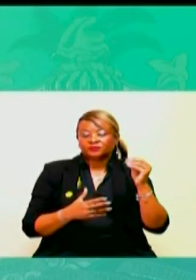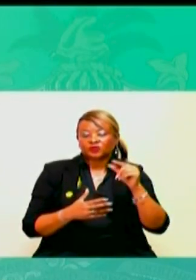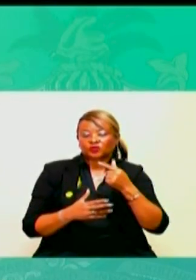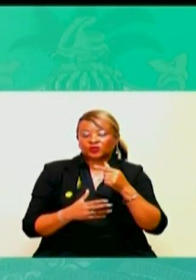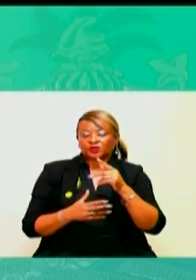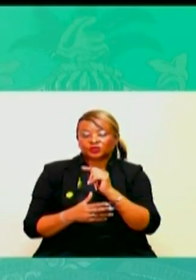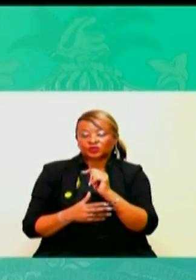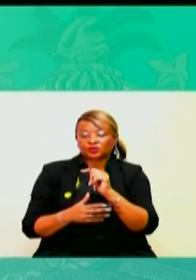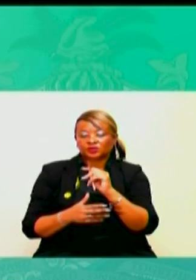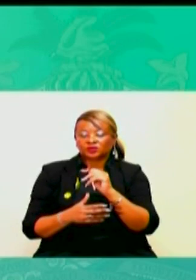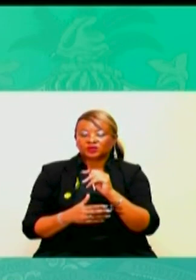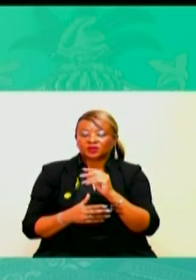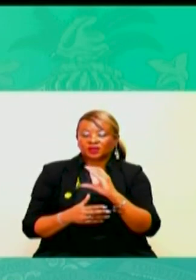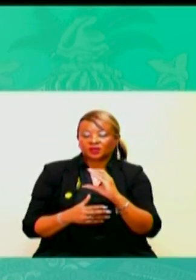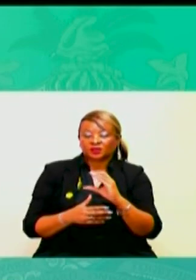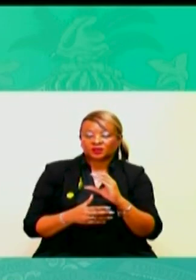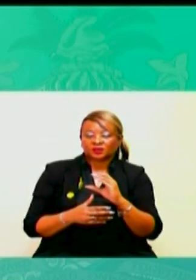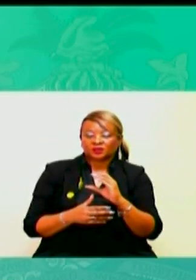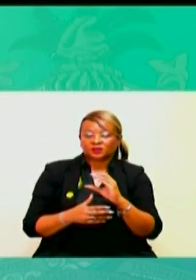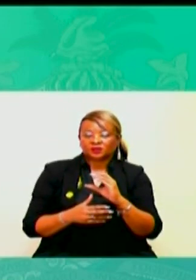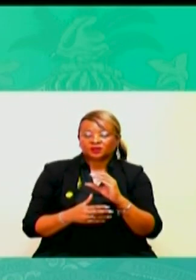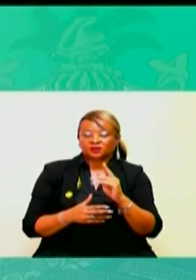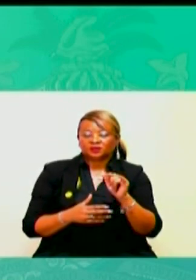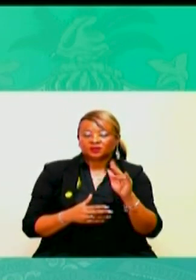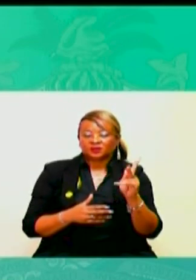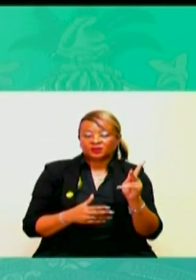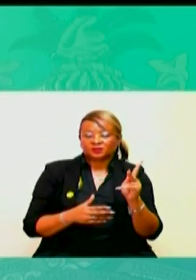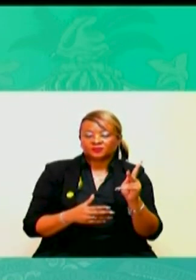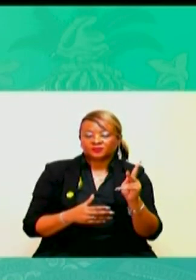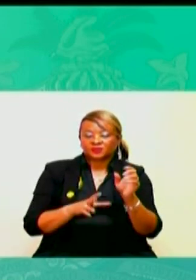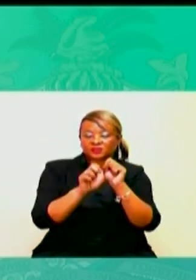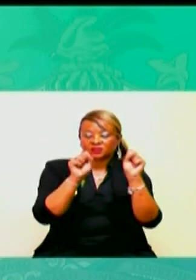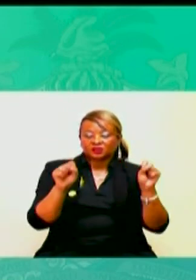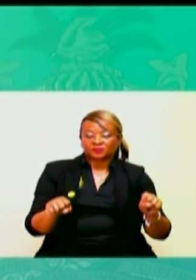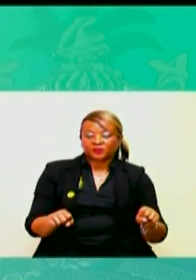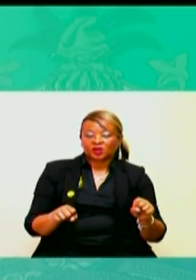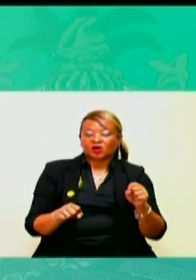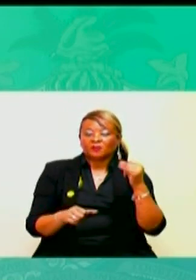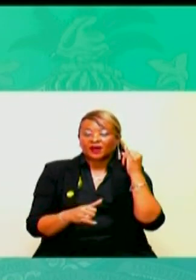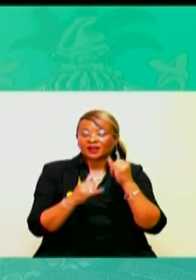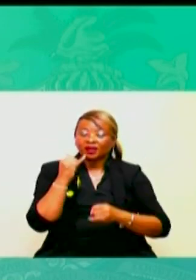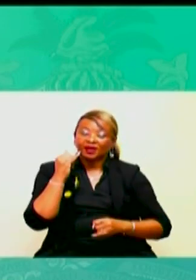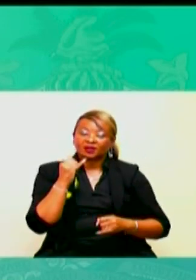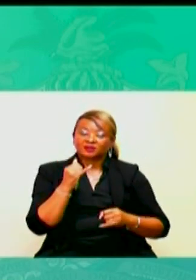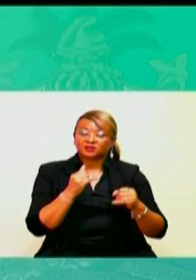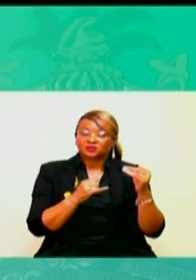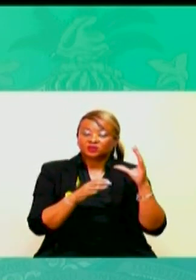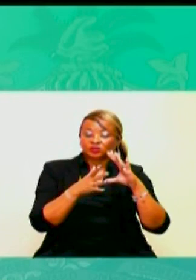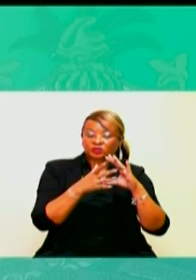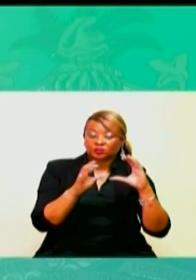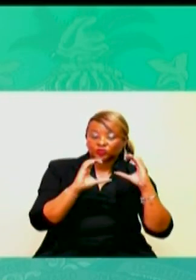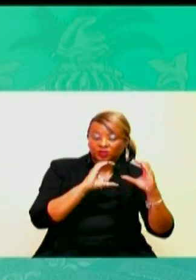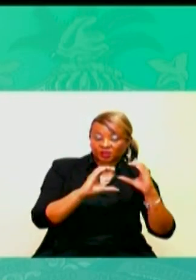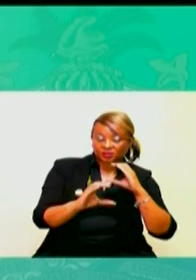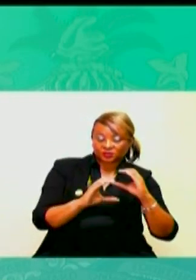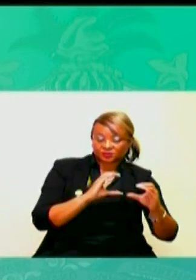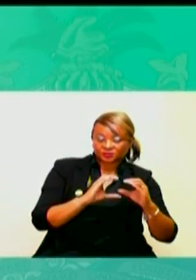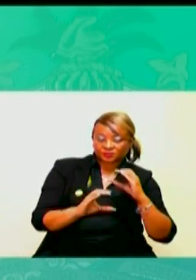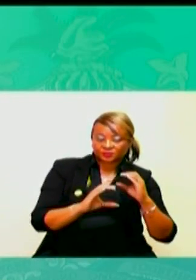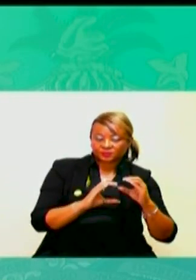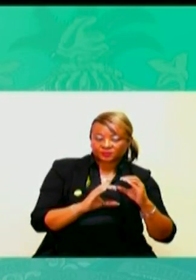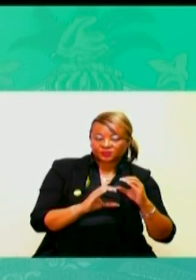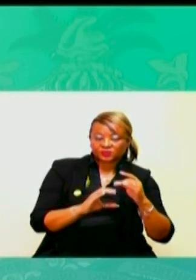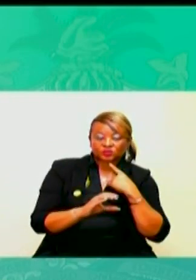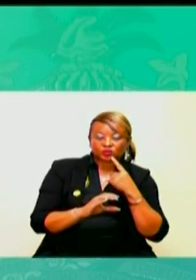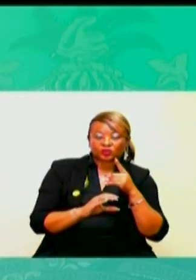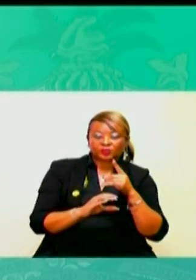Key storage tank and pumping station. In my last communication, I told you about the deplorable condition in the